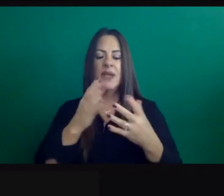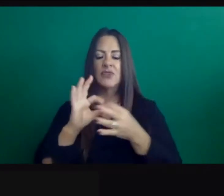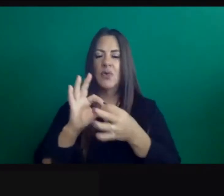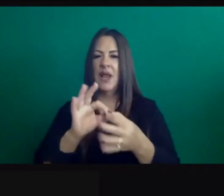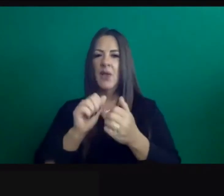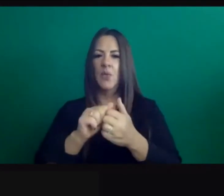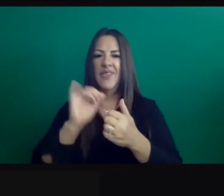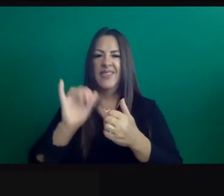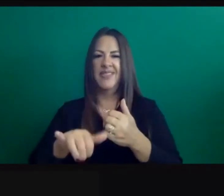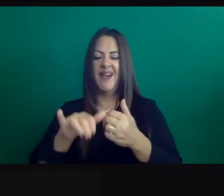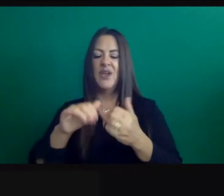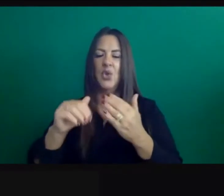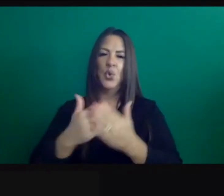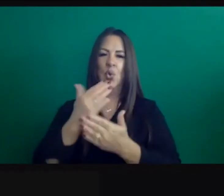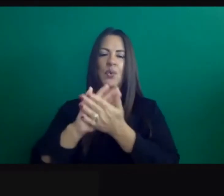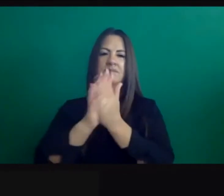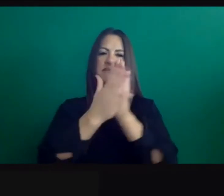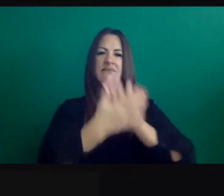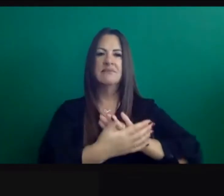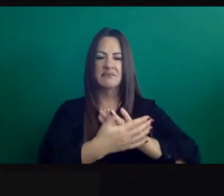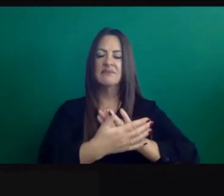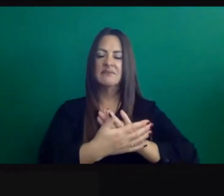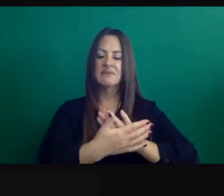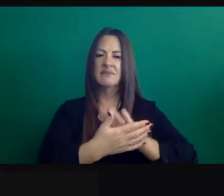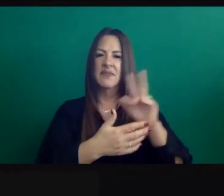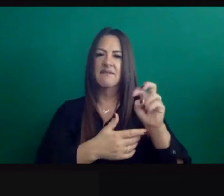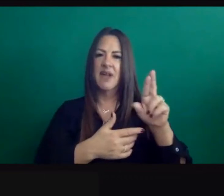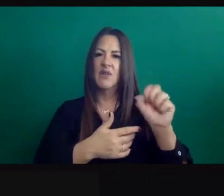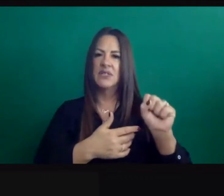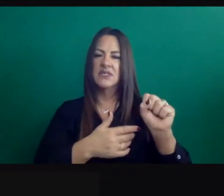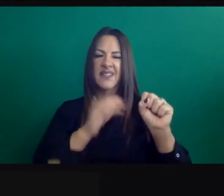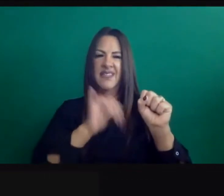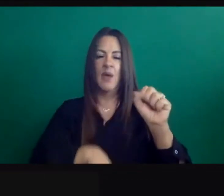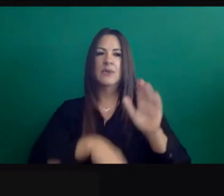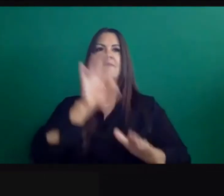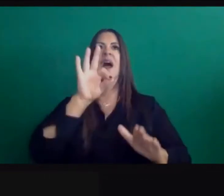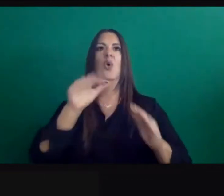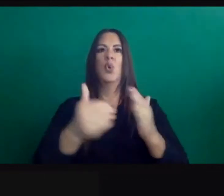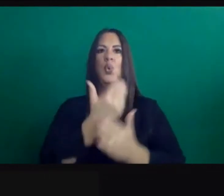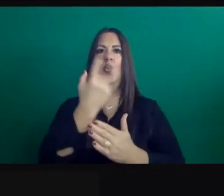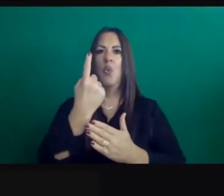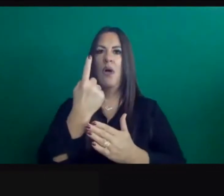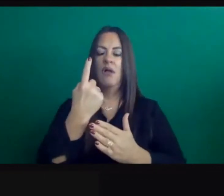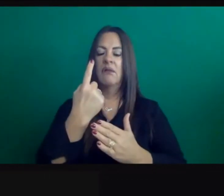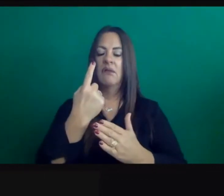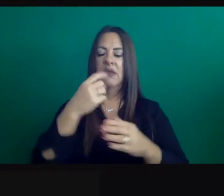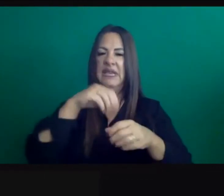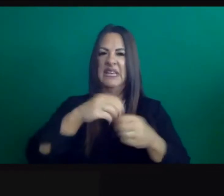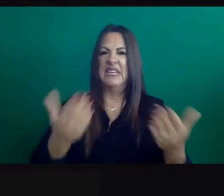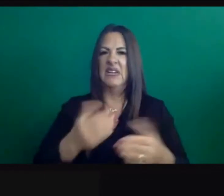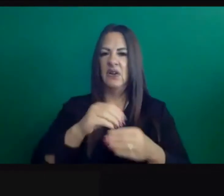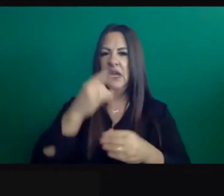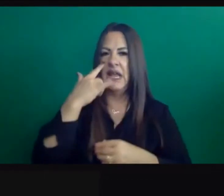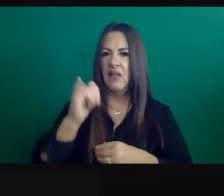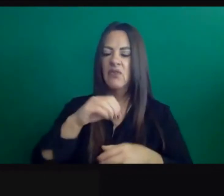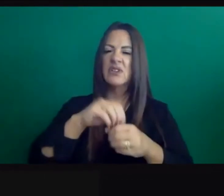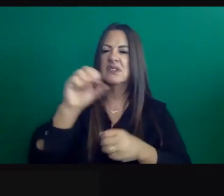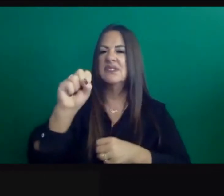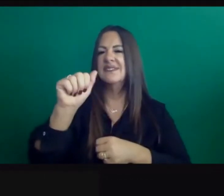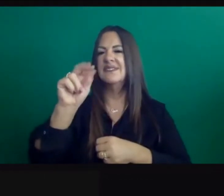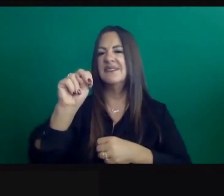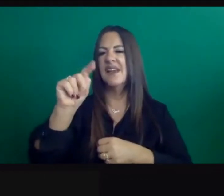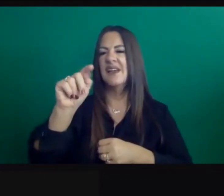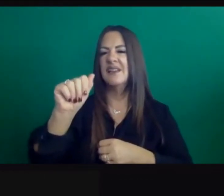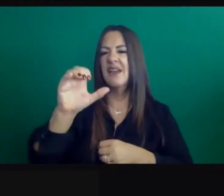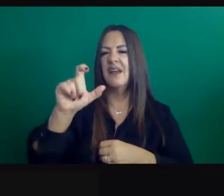I described here and that was here in California and Santa Clara County. We've shared our understanding